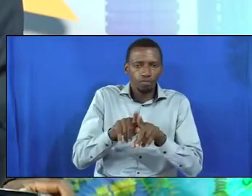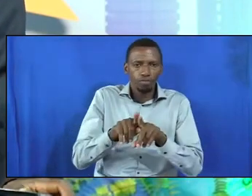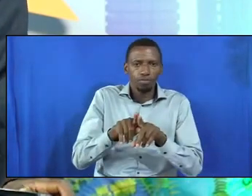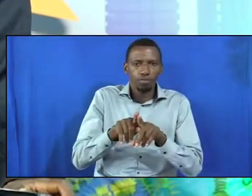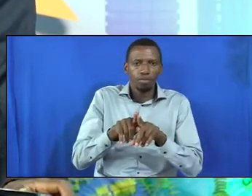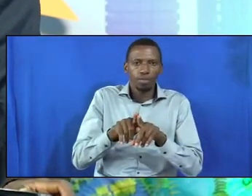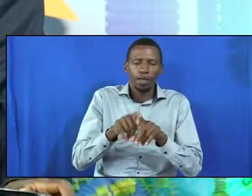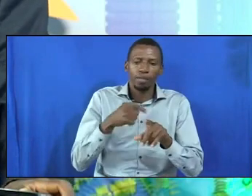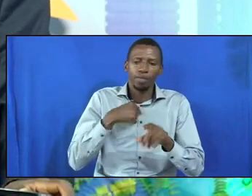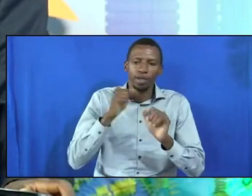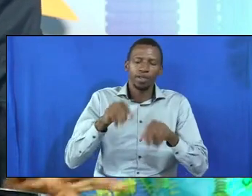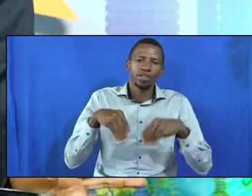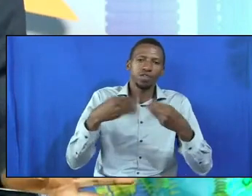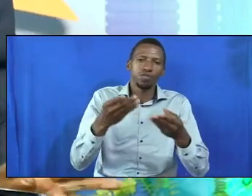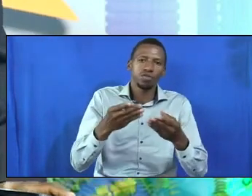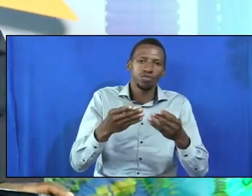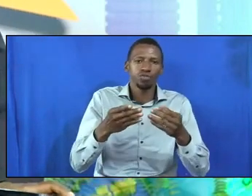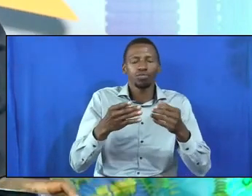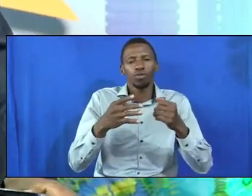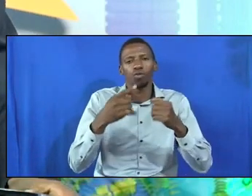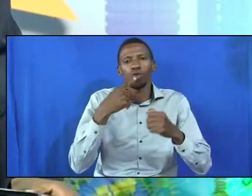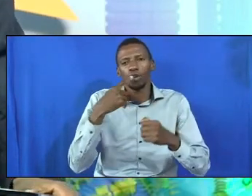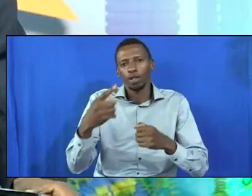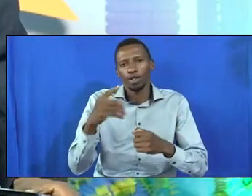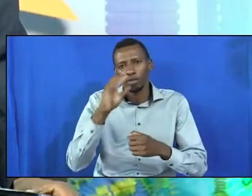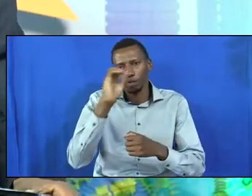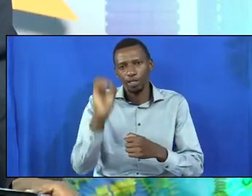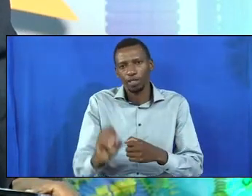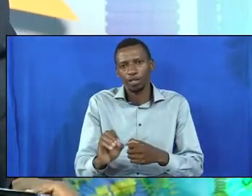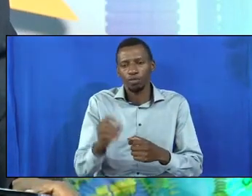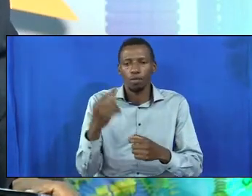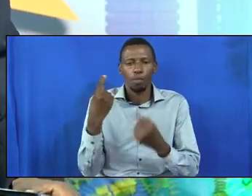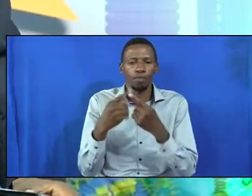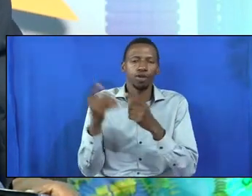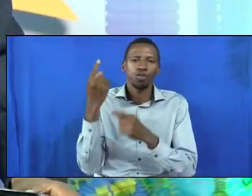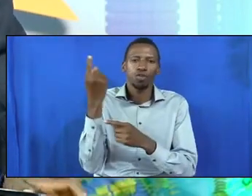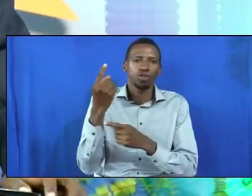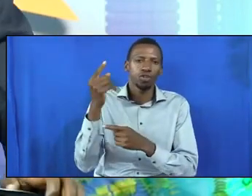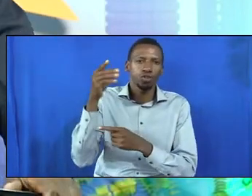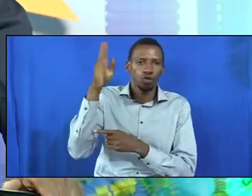100%. So otherwise, it is a wonderful ministry.